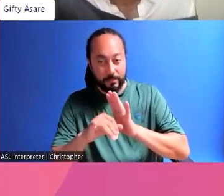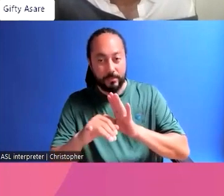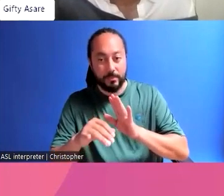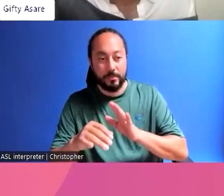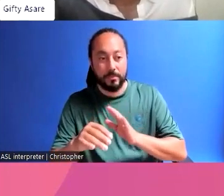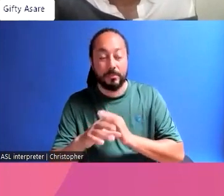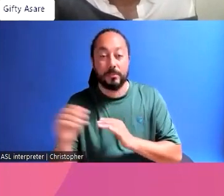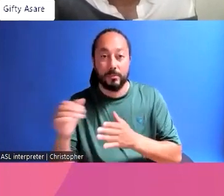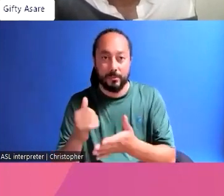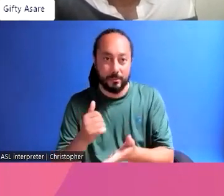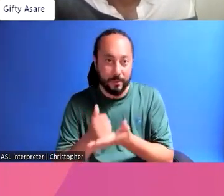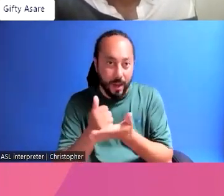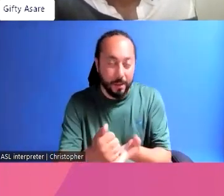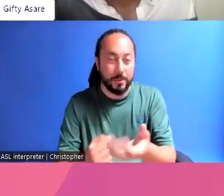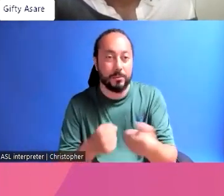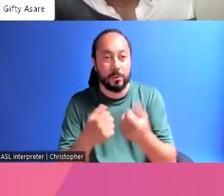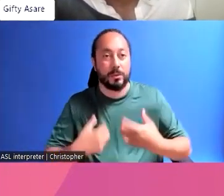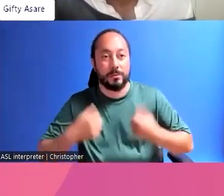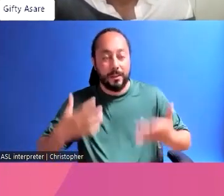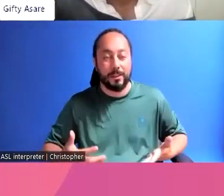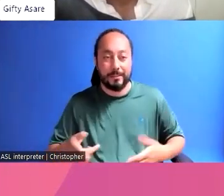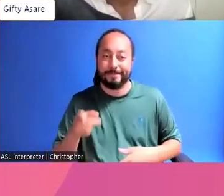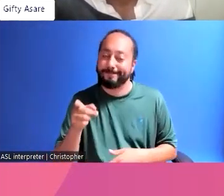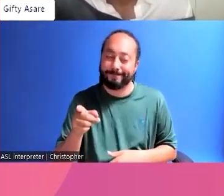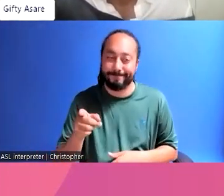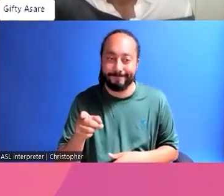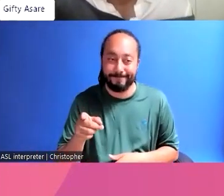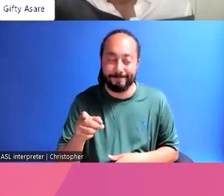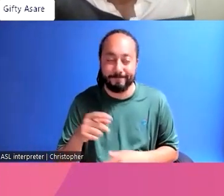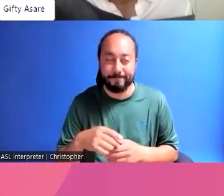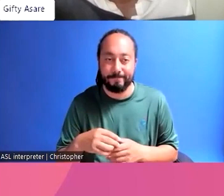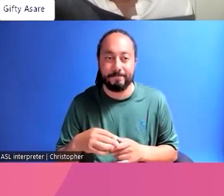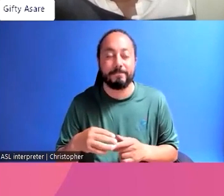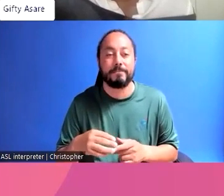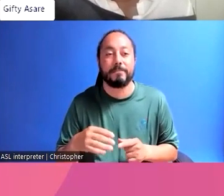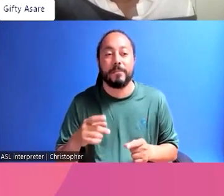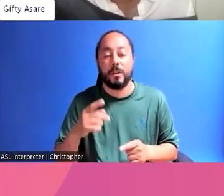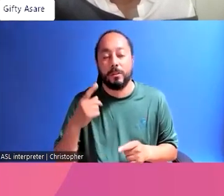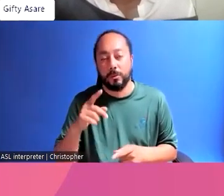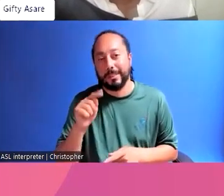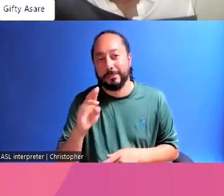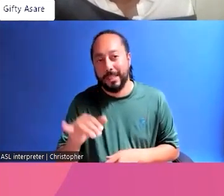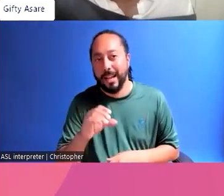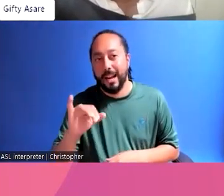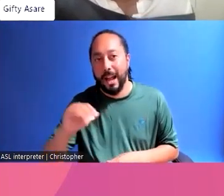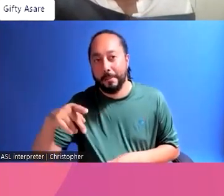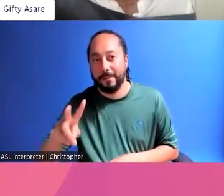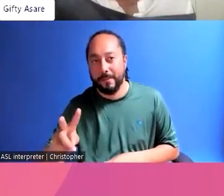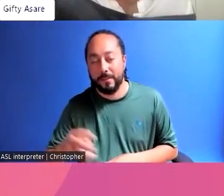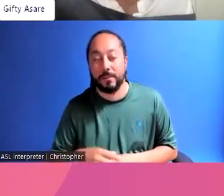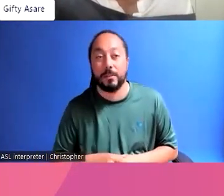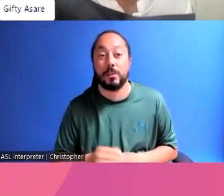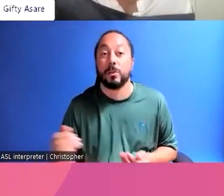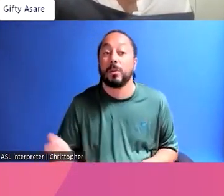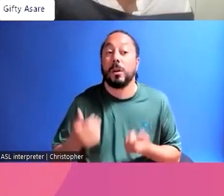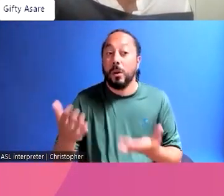in aiding and supporting survivors of TBI and IPV. And so the recommendation here was